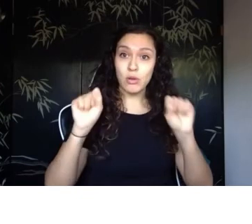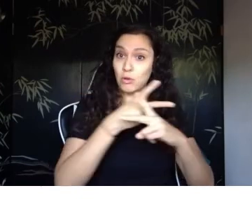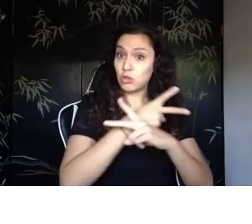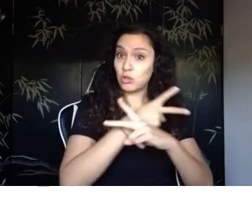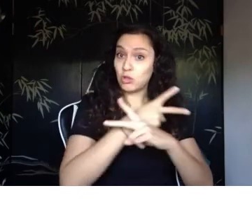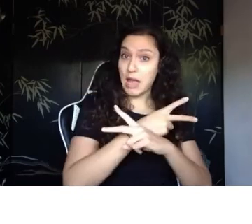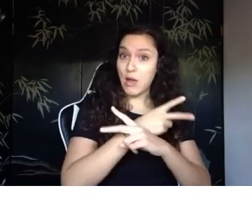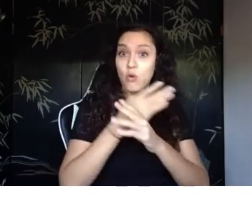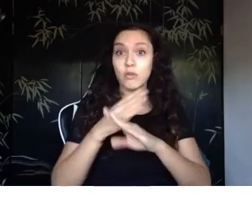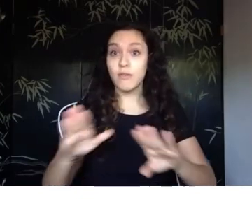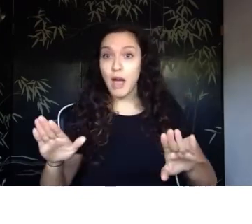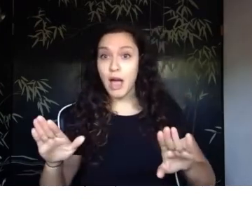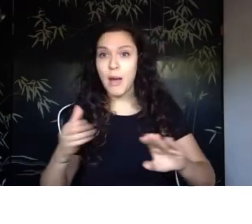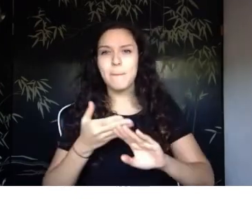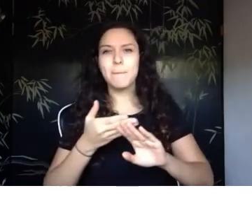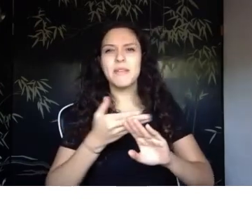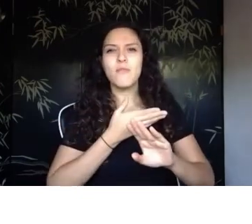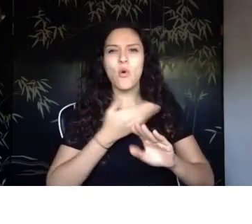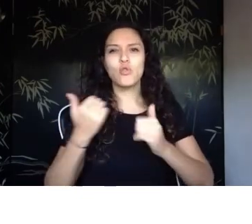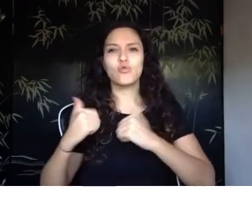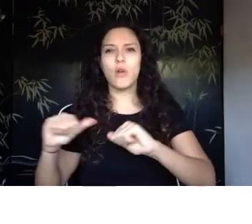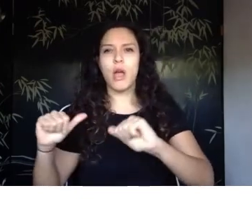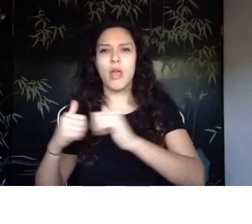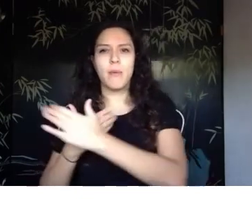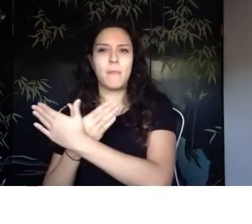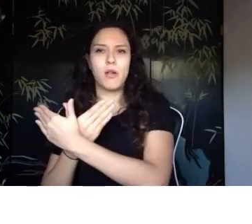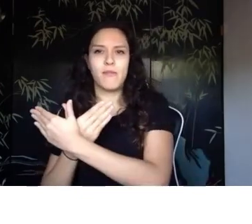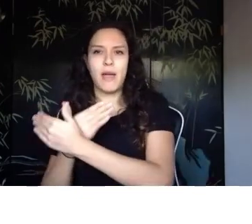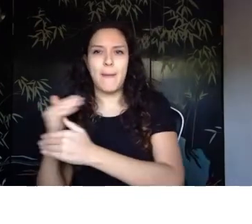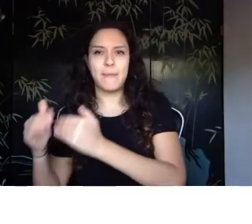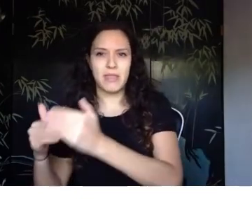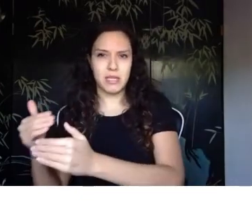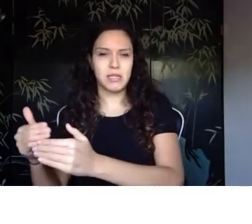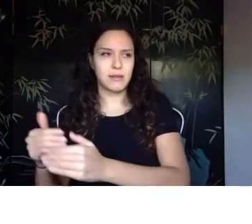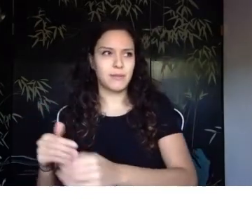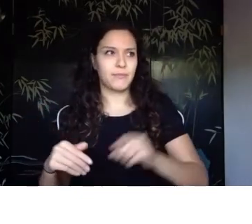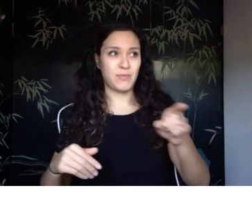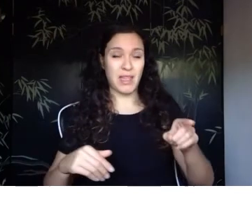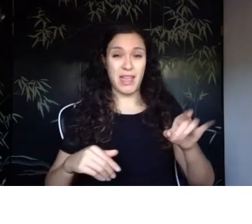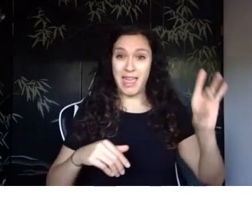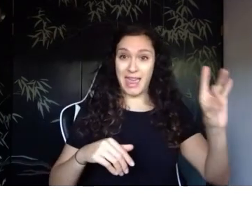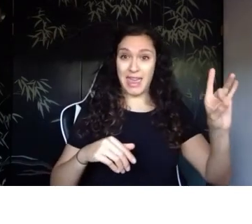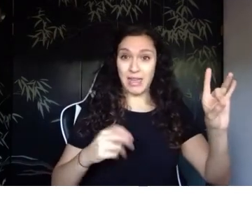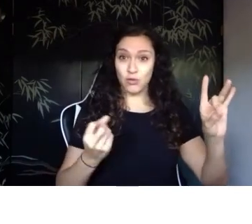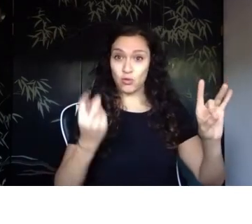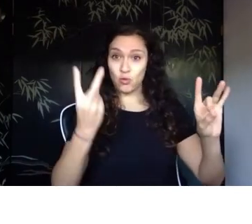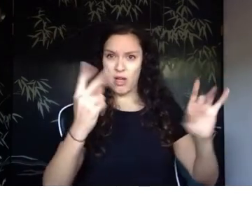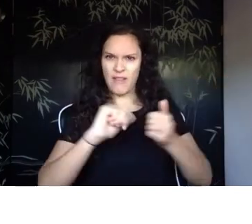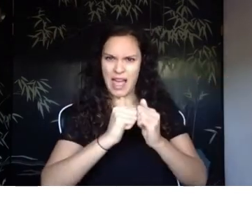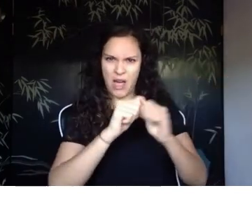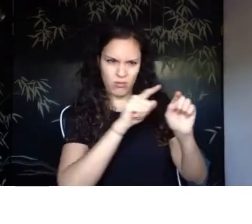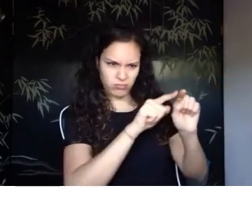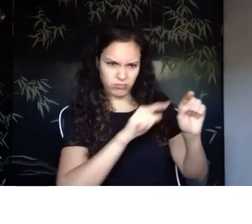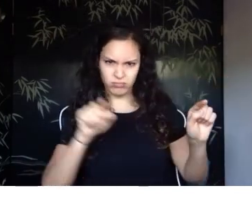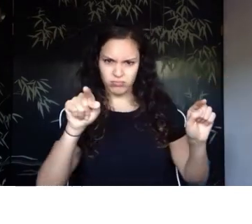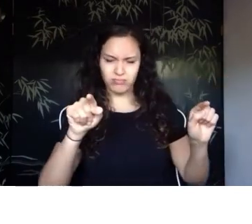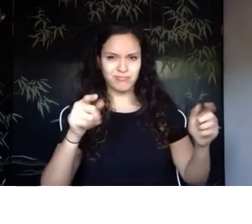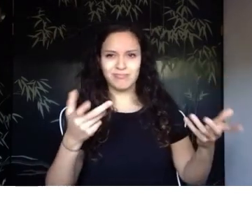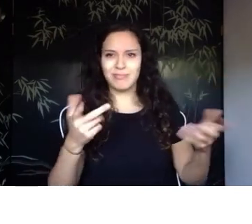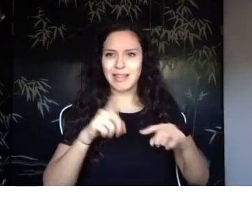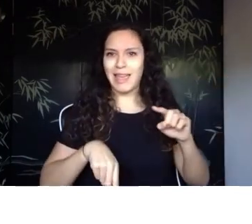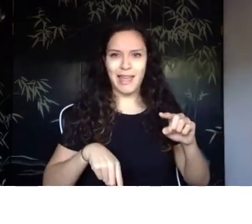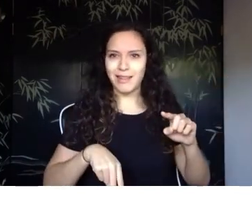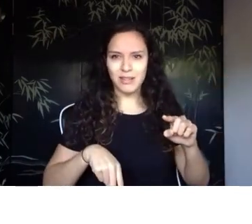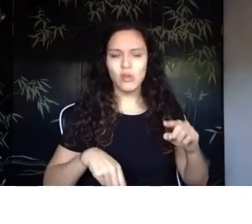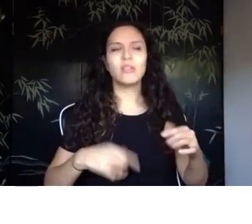can multiply or divide by to get to the number across before you do the butterfly method. So how do I get from 8 to